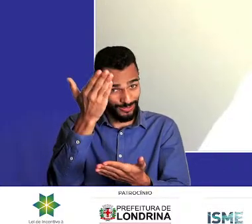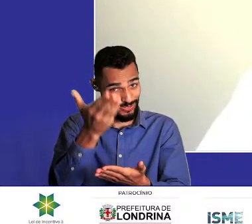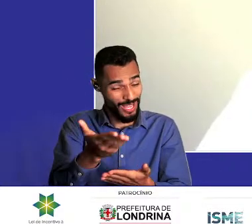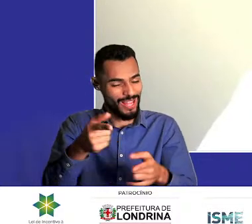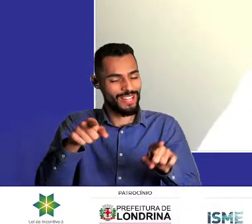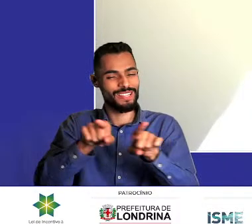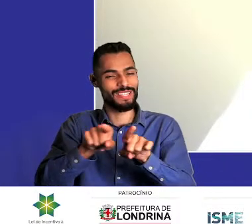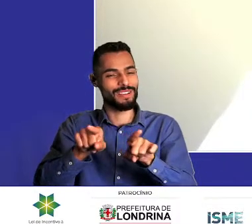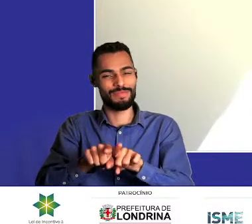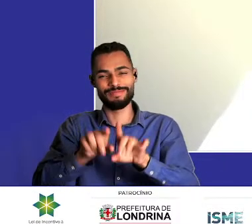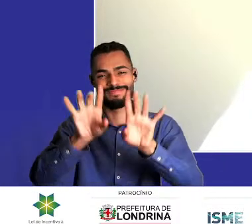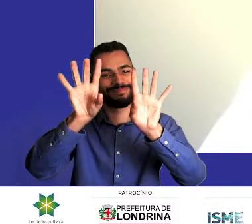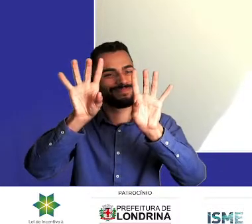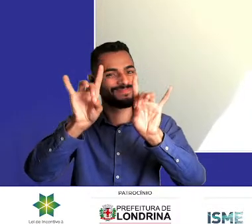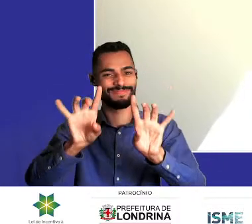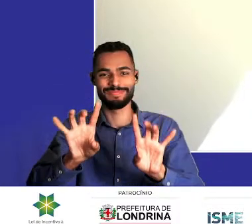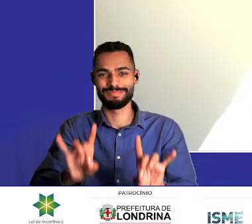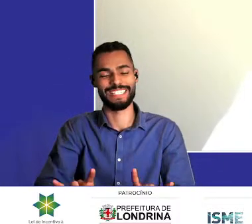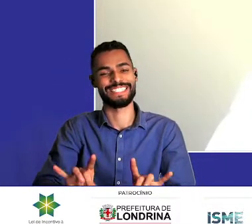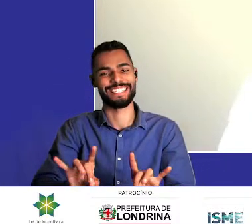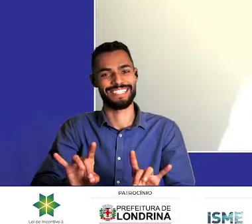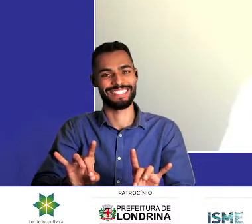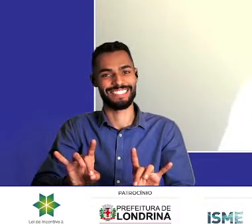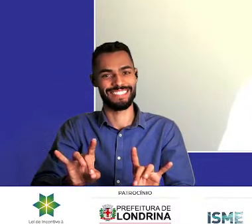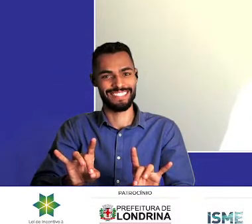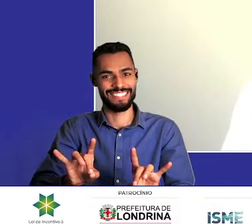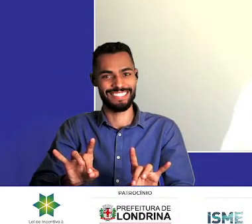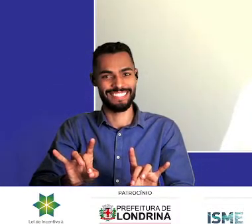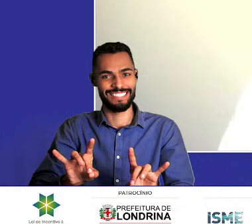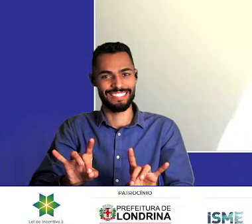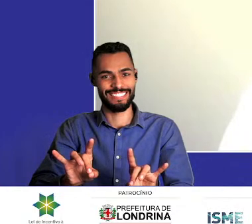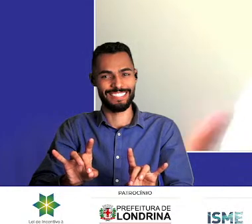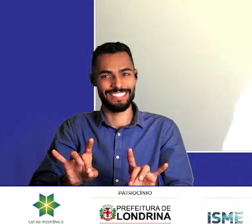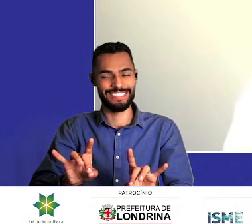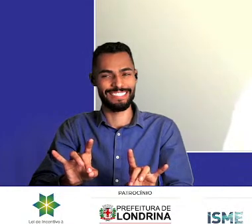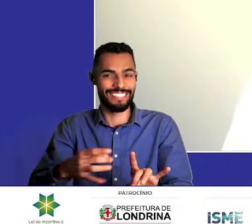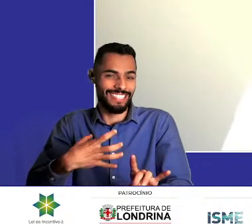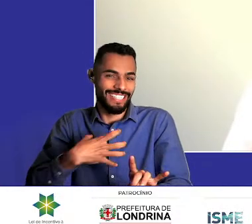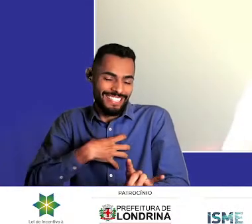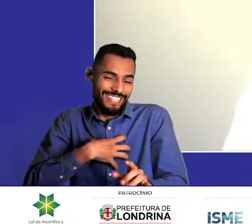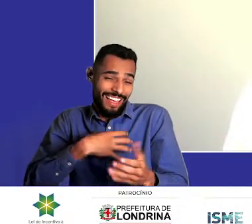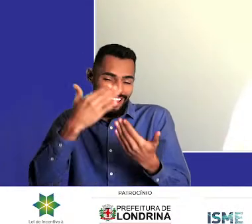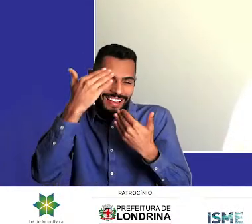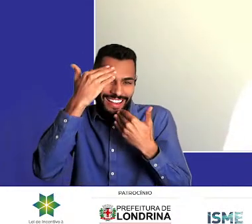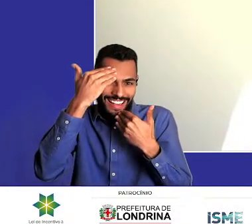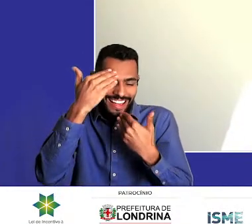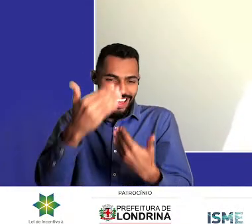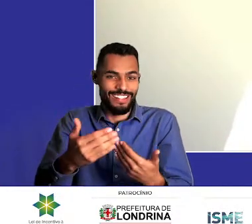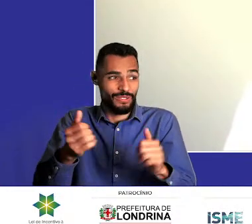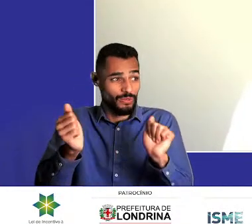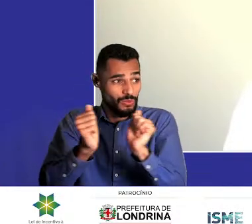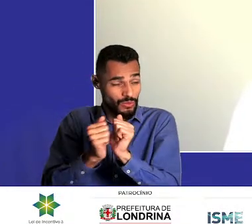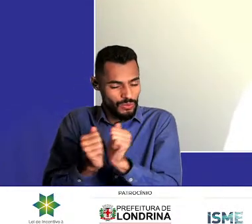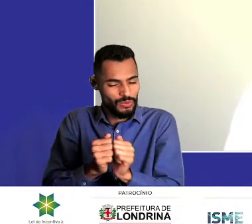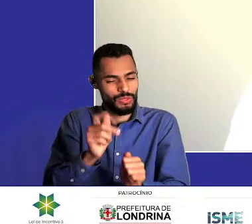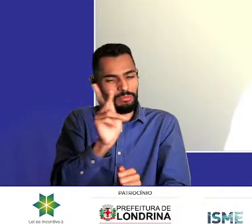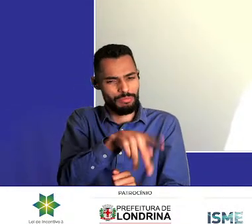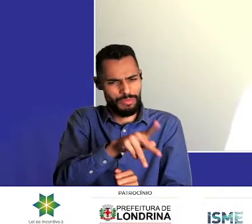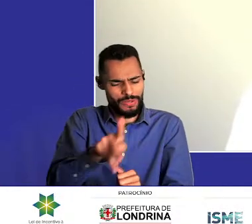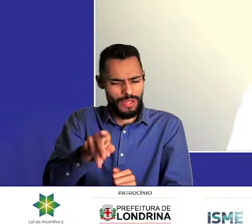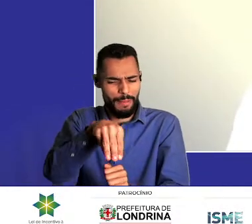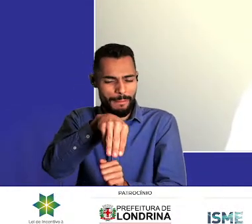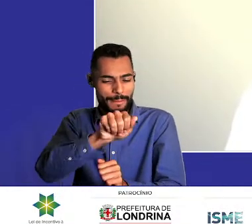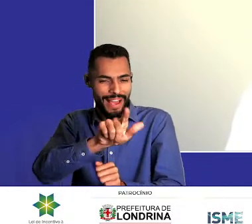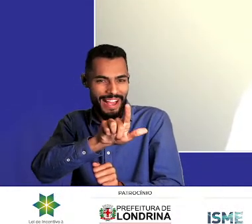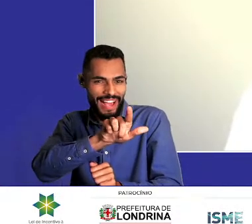how Professor Magali has been the backbone, getting together all of this with the